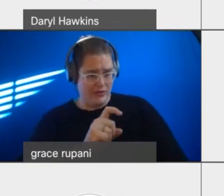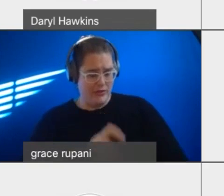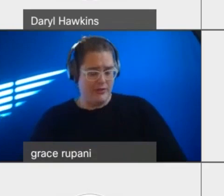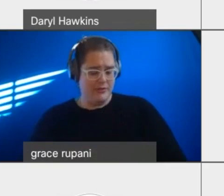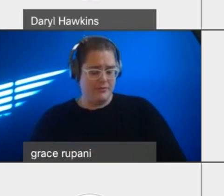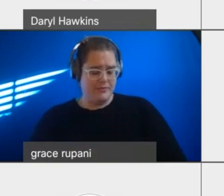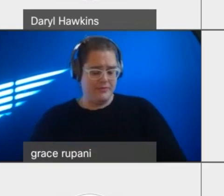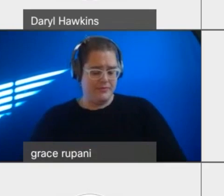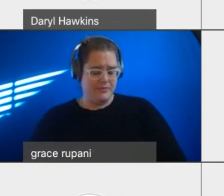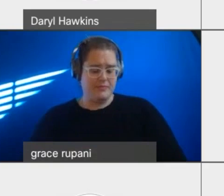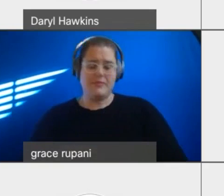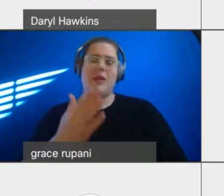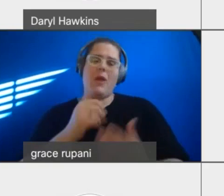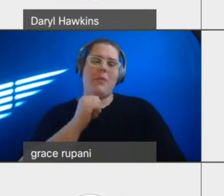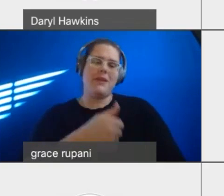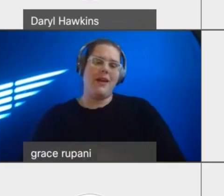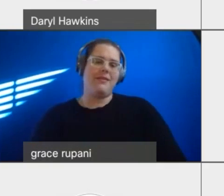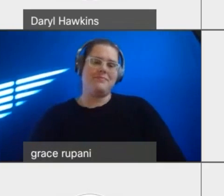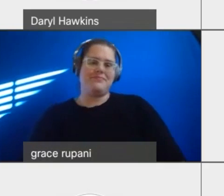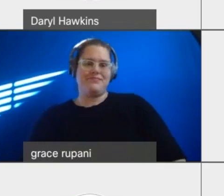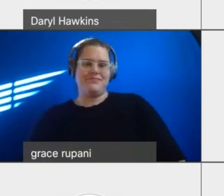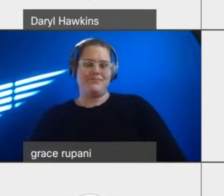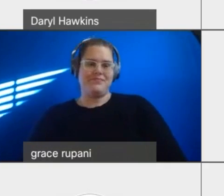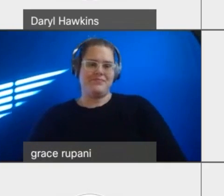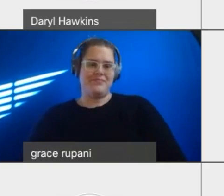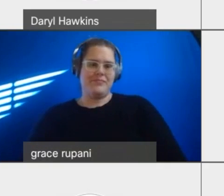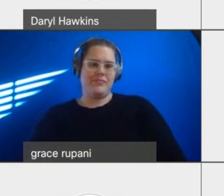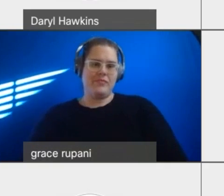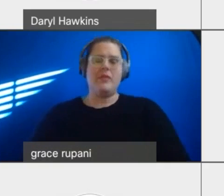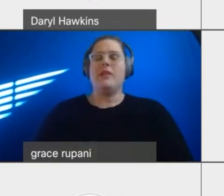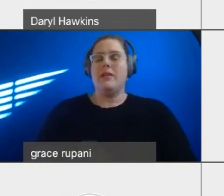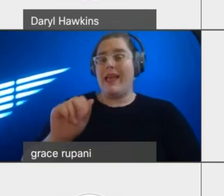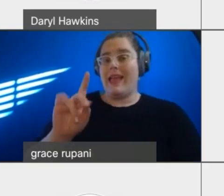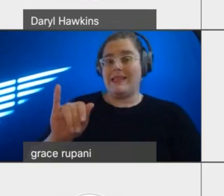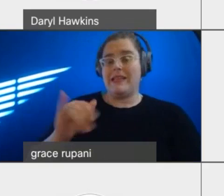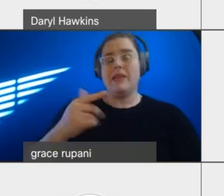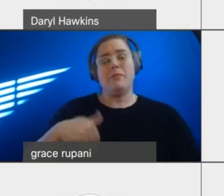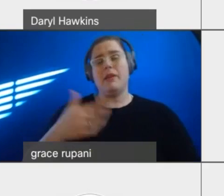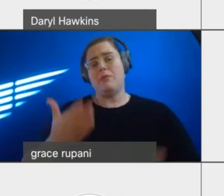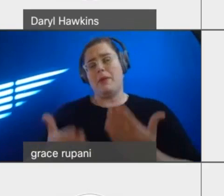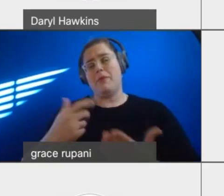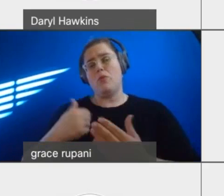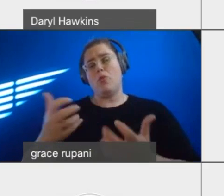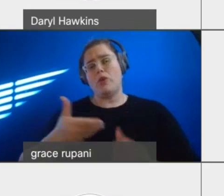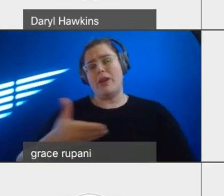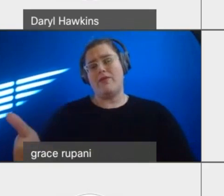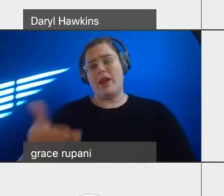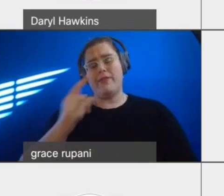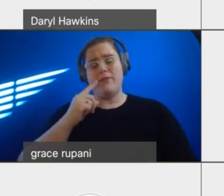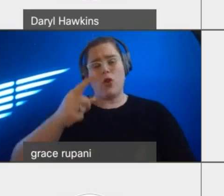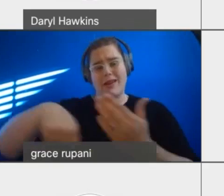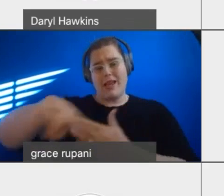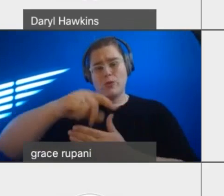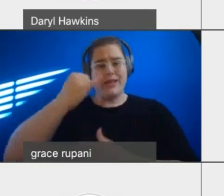She's probably not. Okay. We may want to, if it's possible, invite her for next week if that's something she's able to